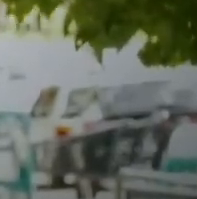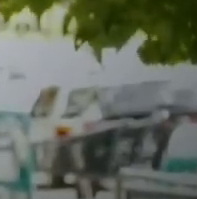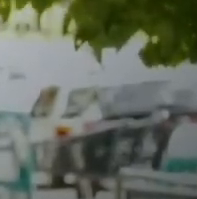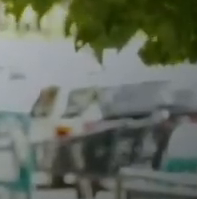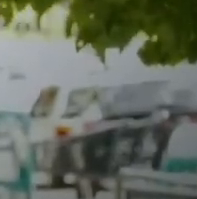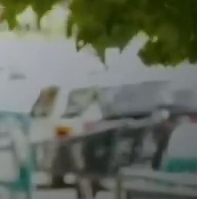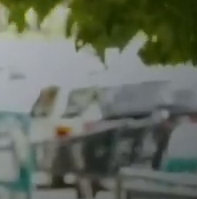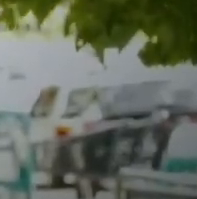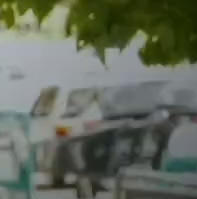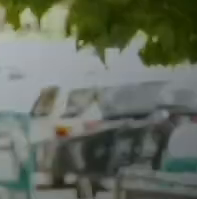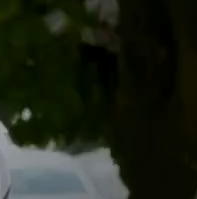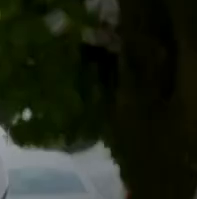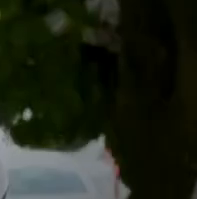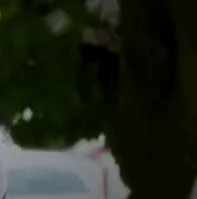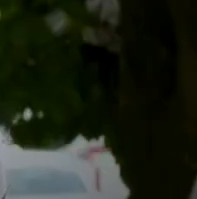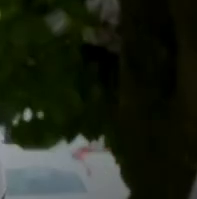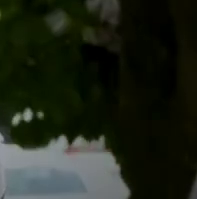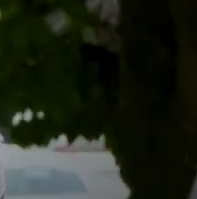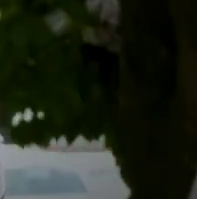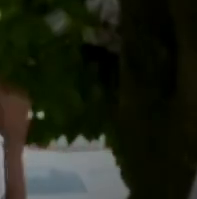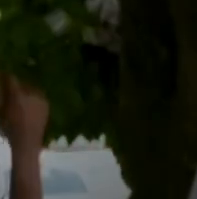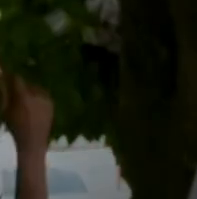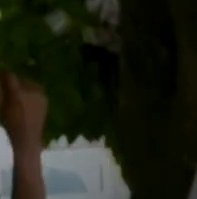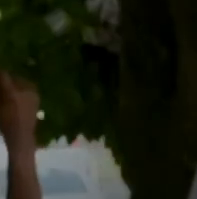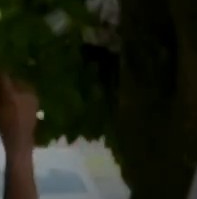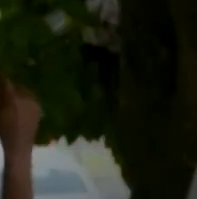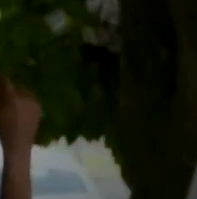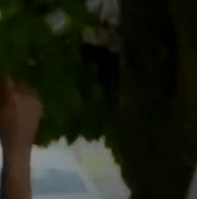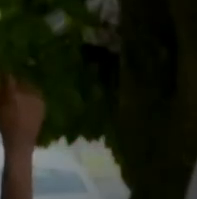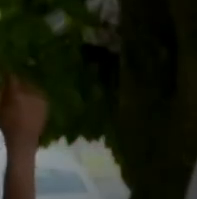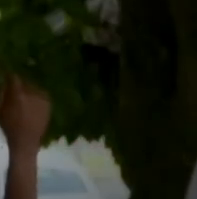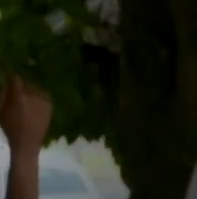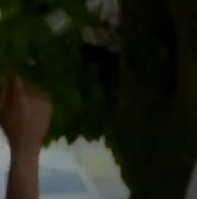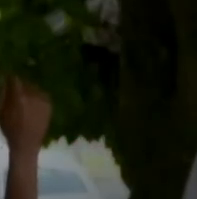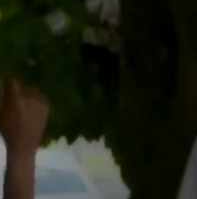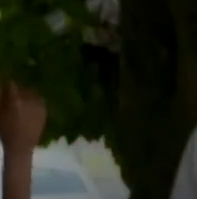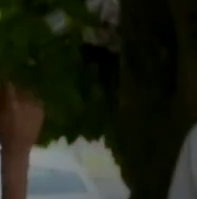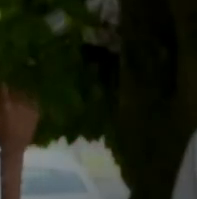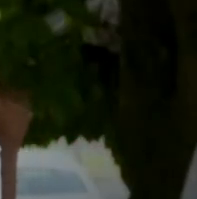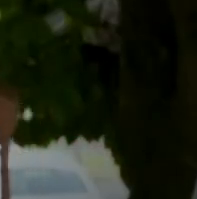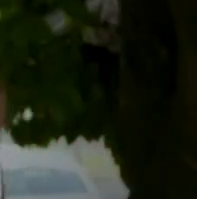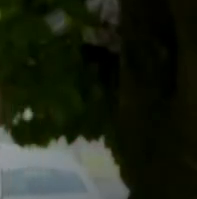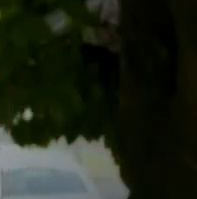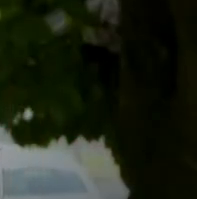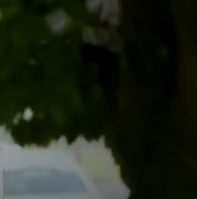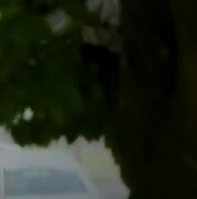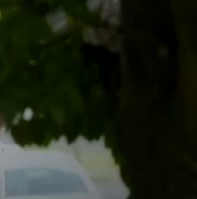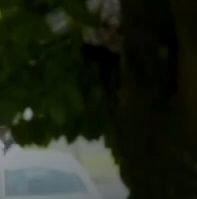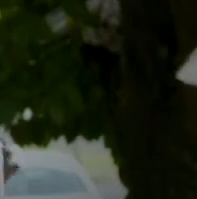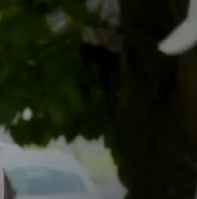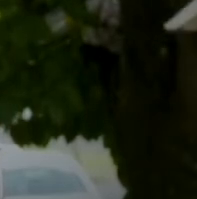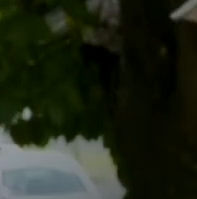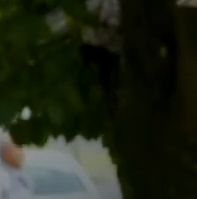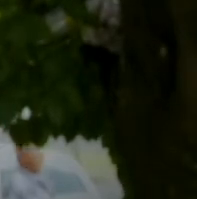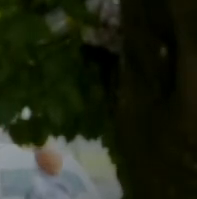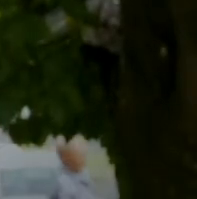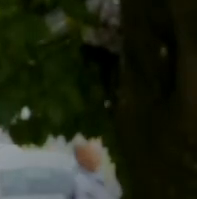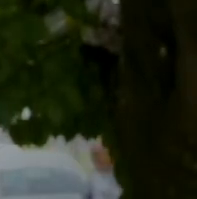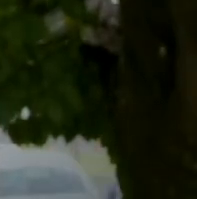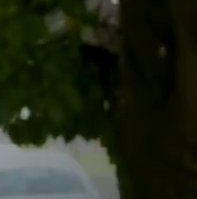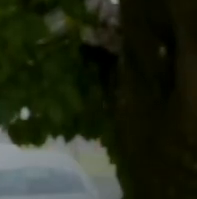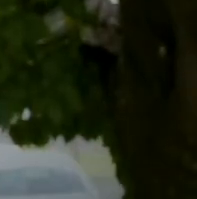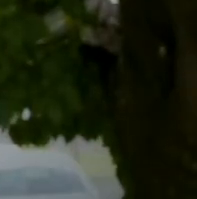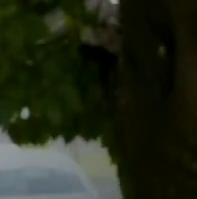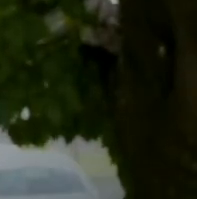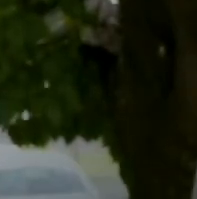who create the mosebetsi. So I would love for the premier to attend to our situation because some of the car guards they have to pay instead